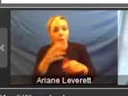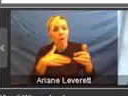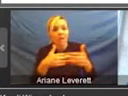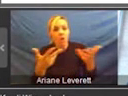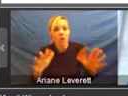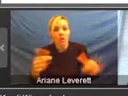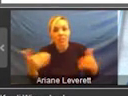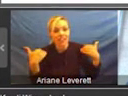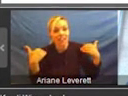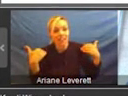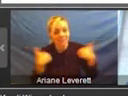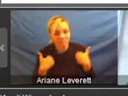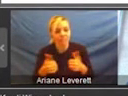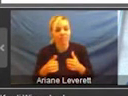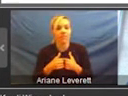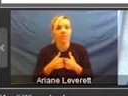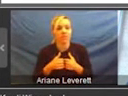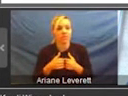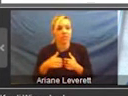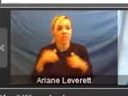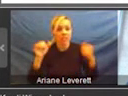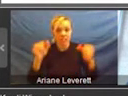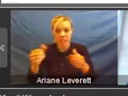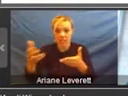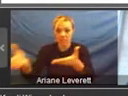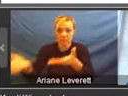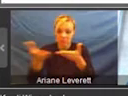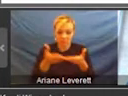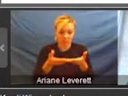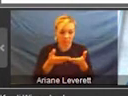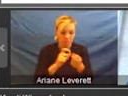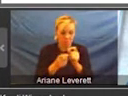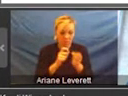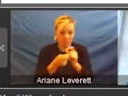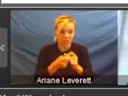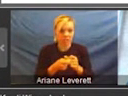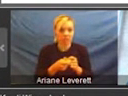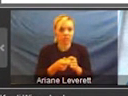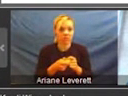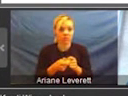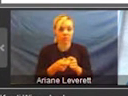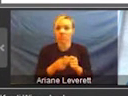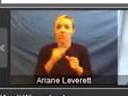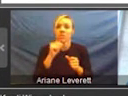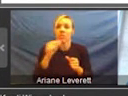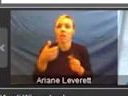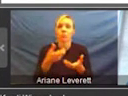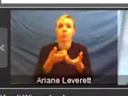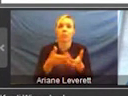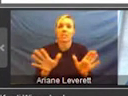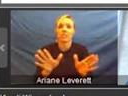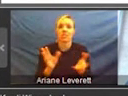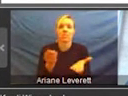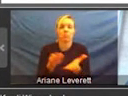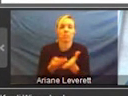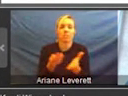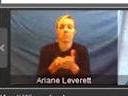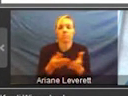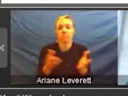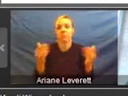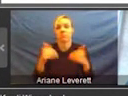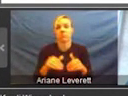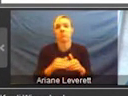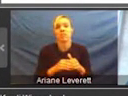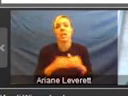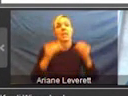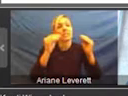is money that can really be used in other ways. Provide teacher training, technical training, and technical maintenance, or consider how